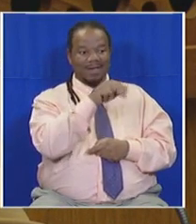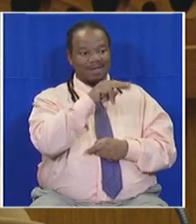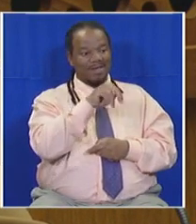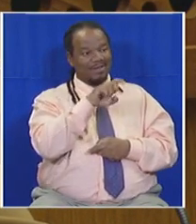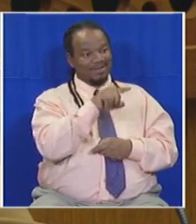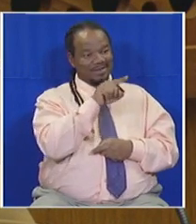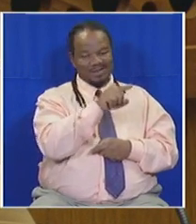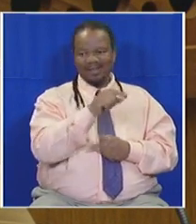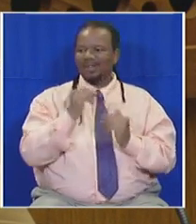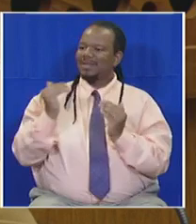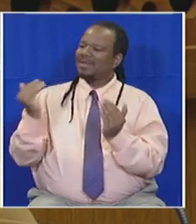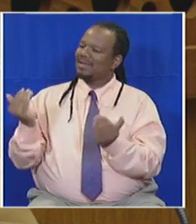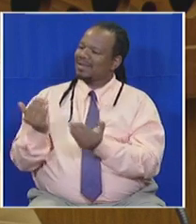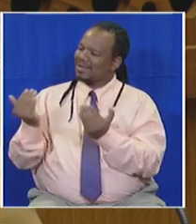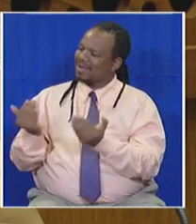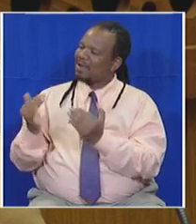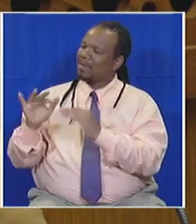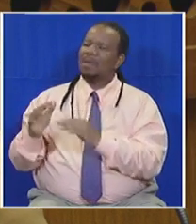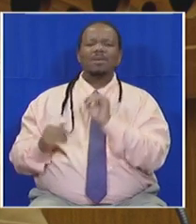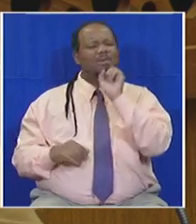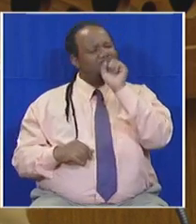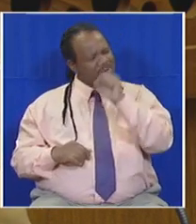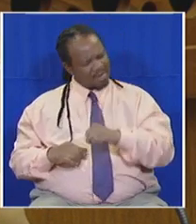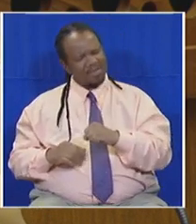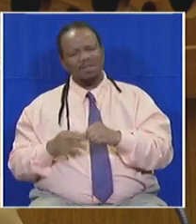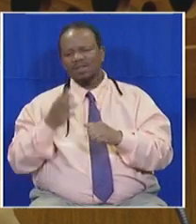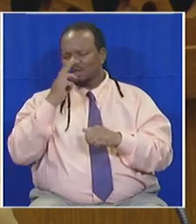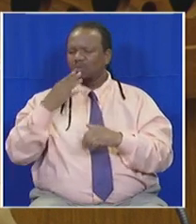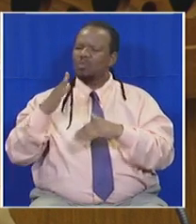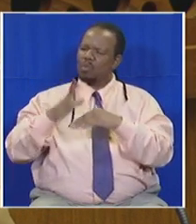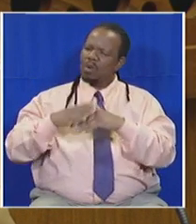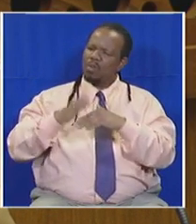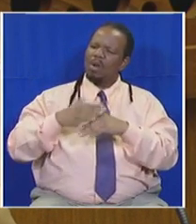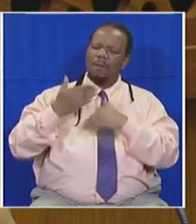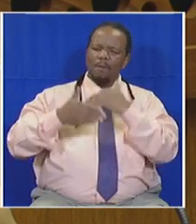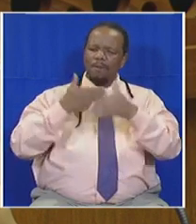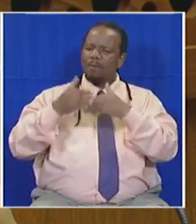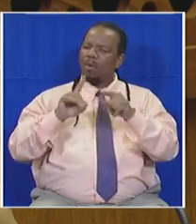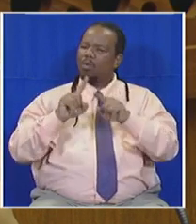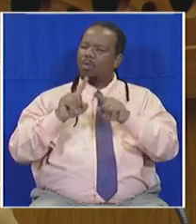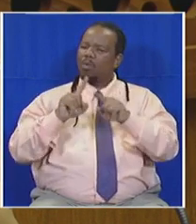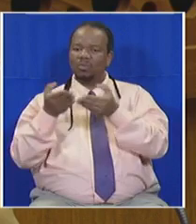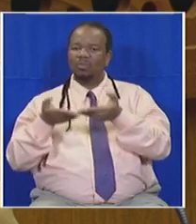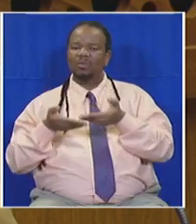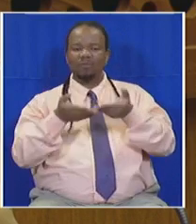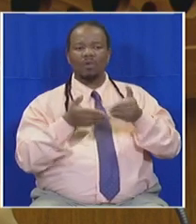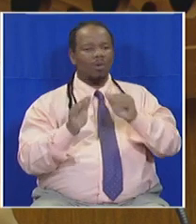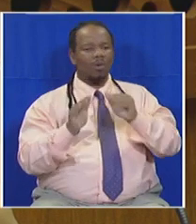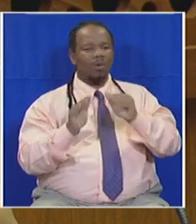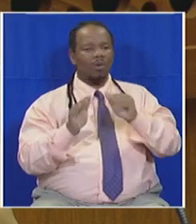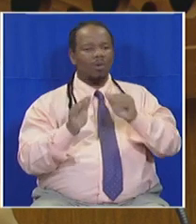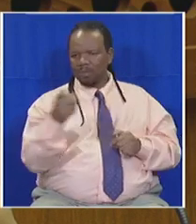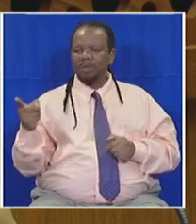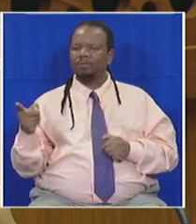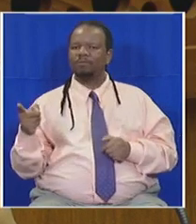citizen. Yes, a lot still needs to be done to ensure that every community gets basic services. And as